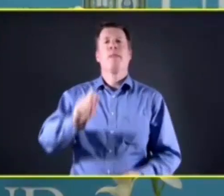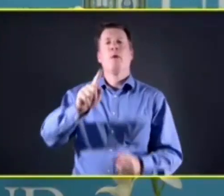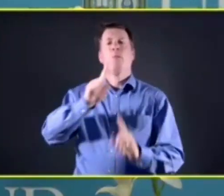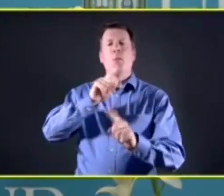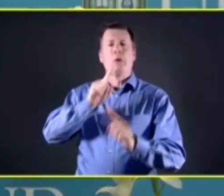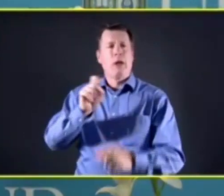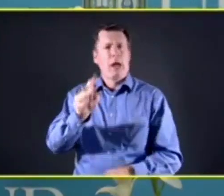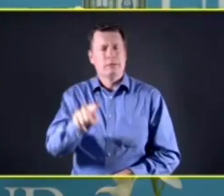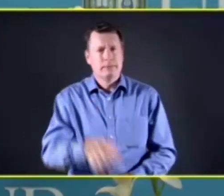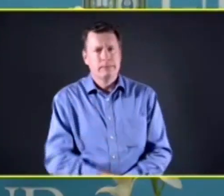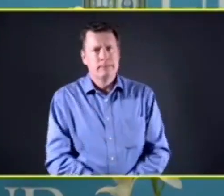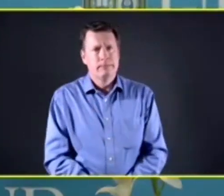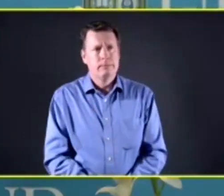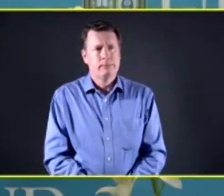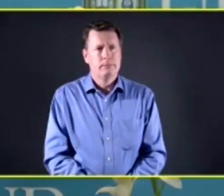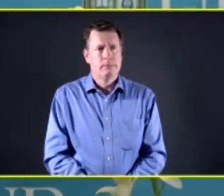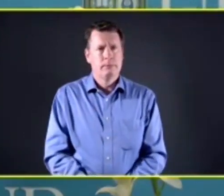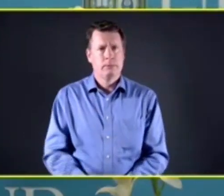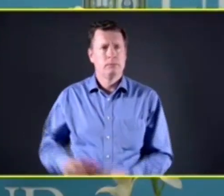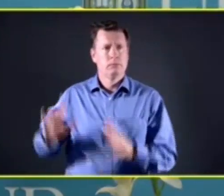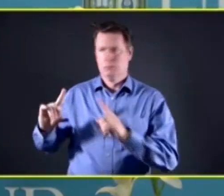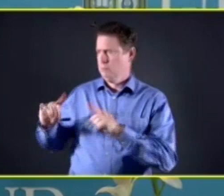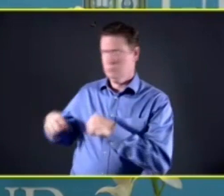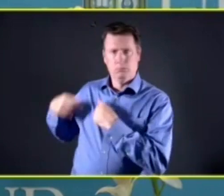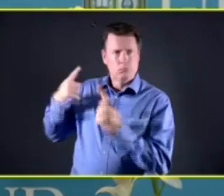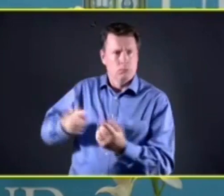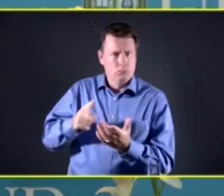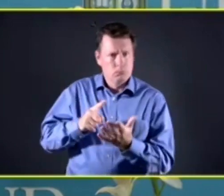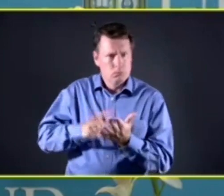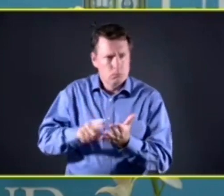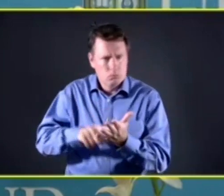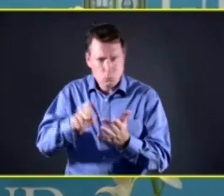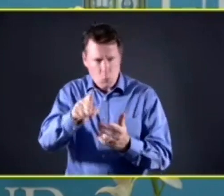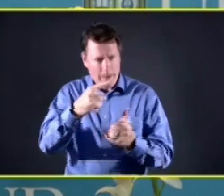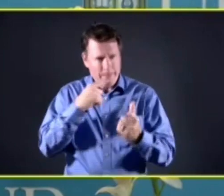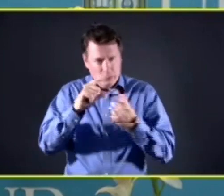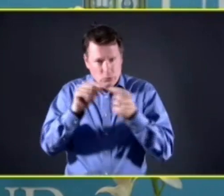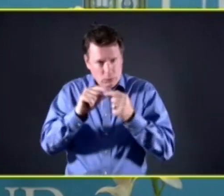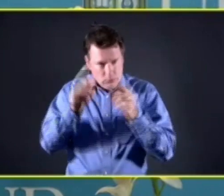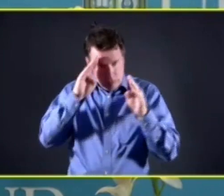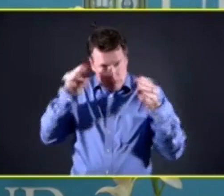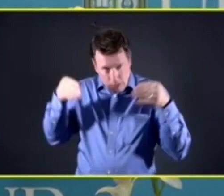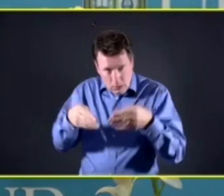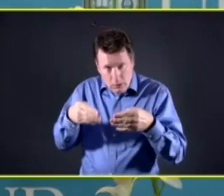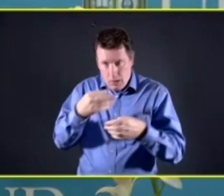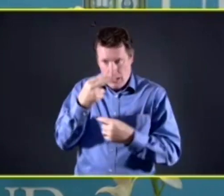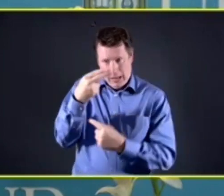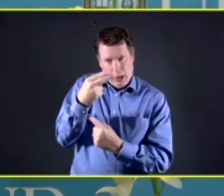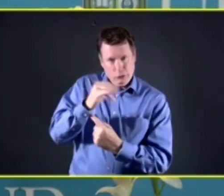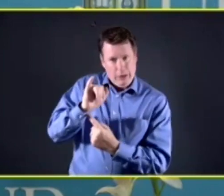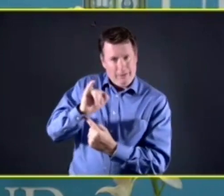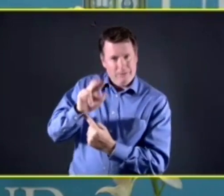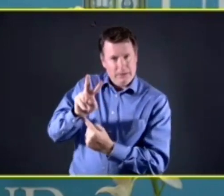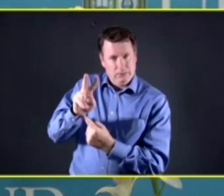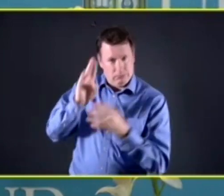going on as people in the medical field focus their research so much in this one other area?